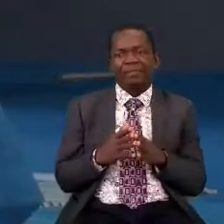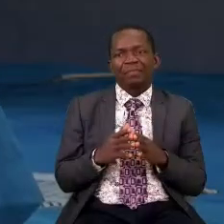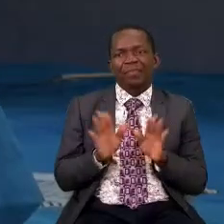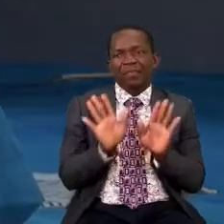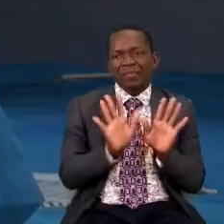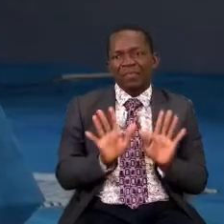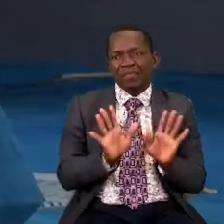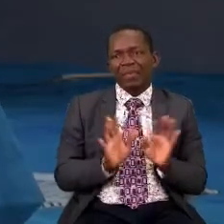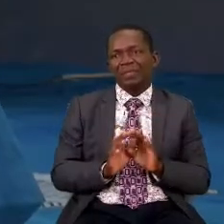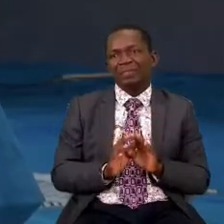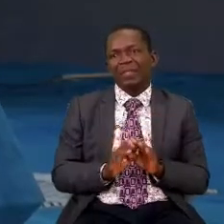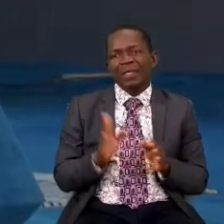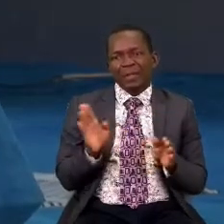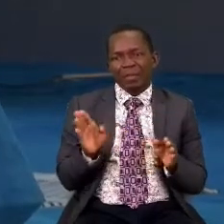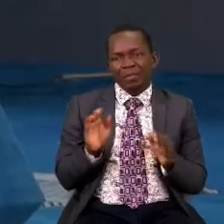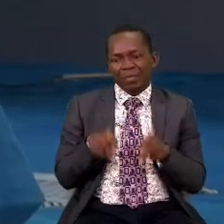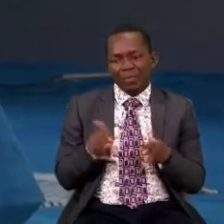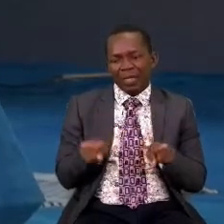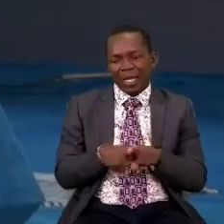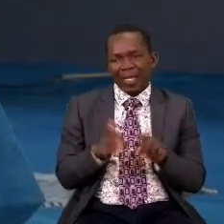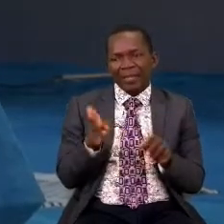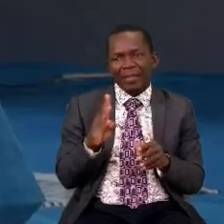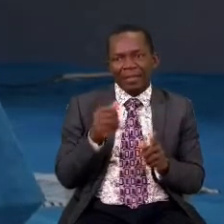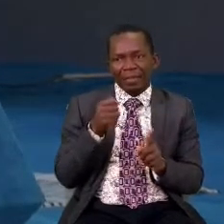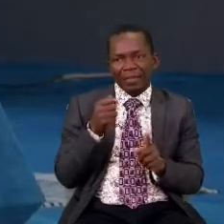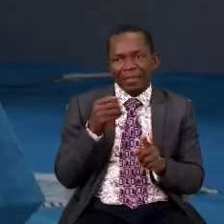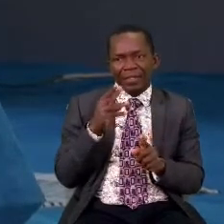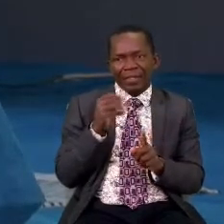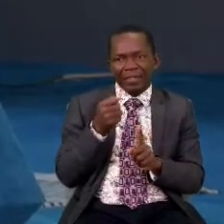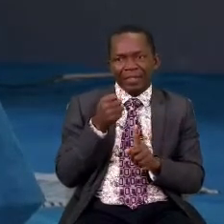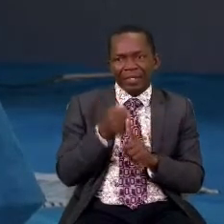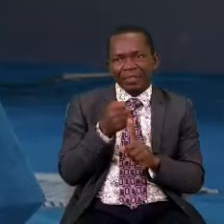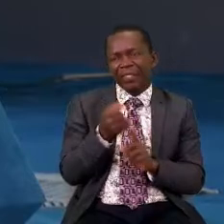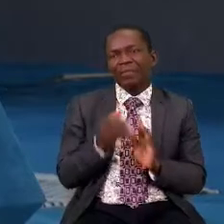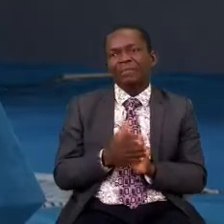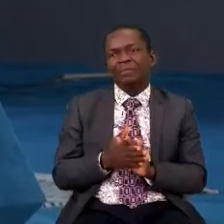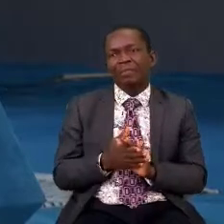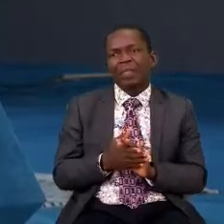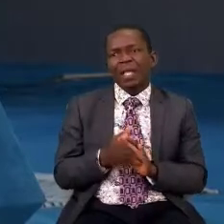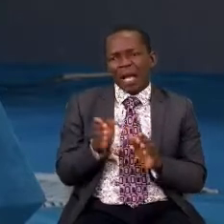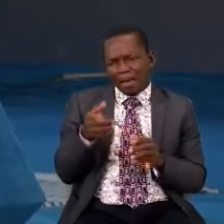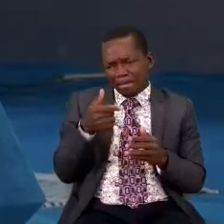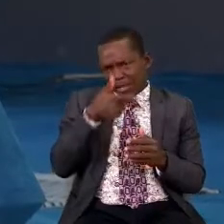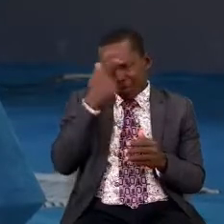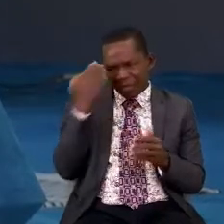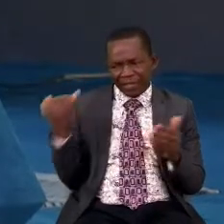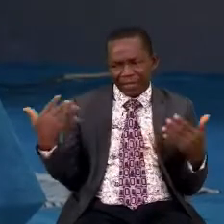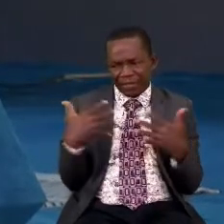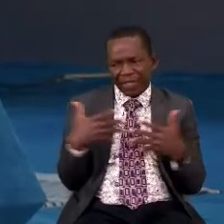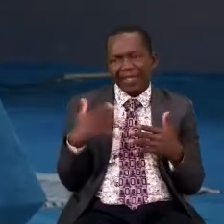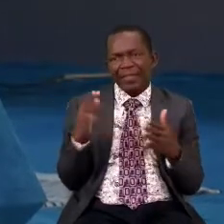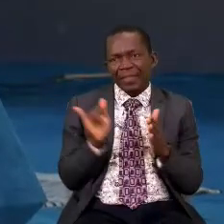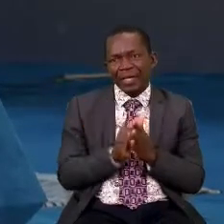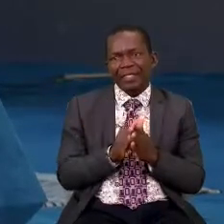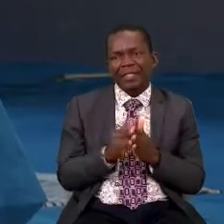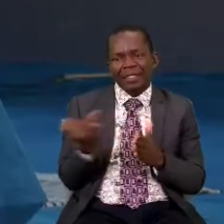might know the Bible, they might know the word, they might have the ministry, they might have vision, they might